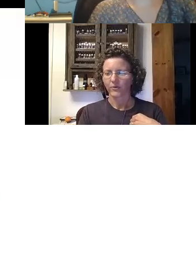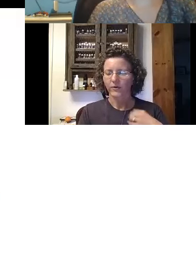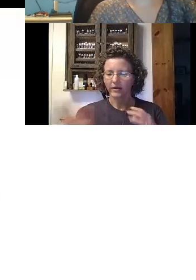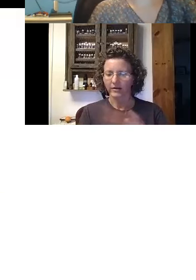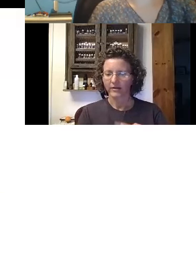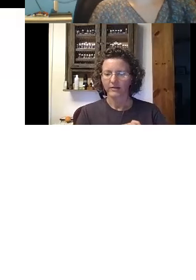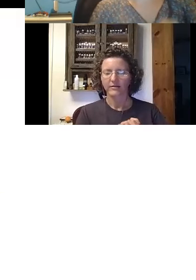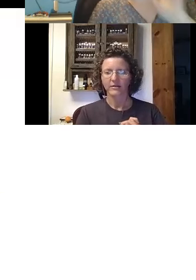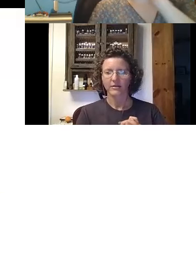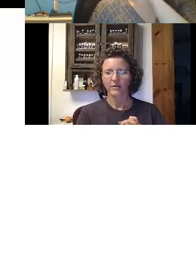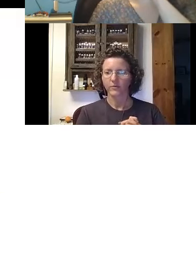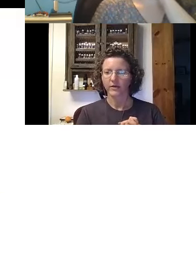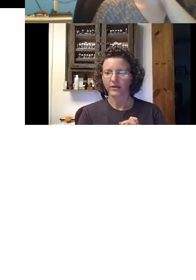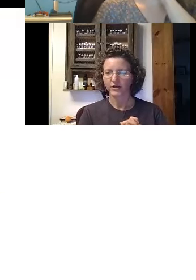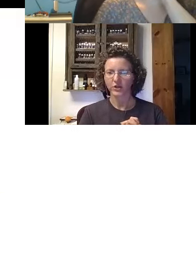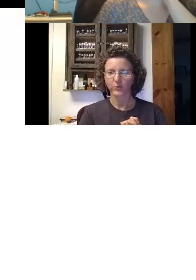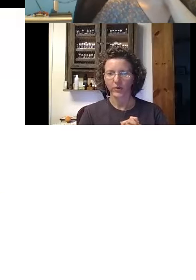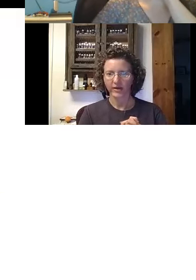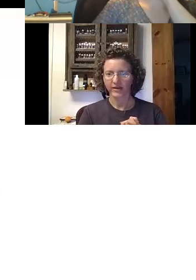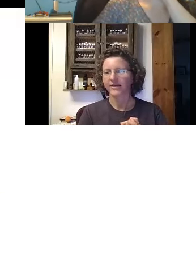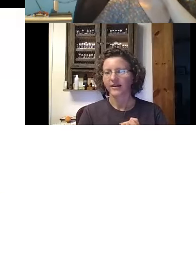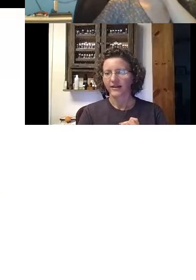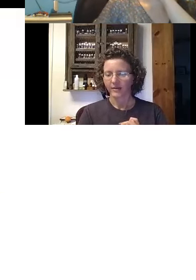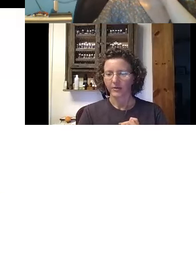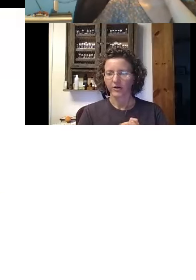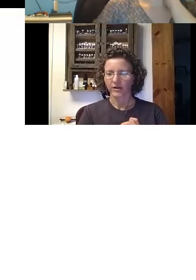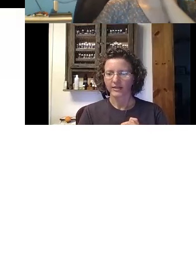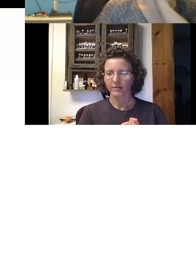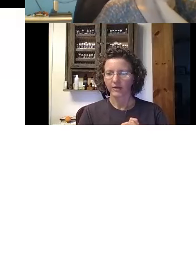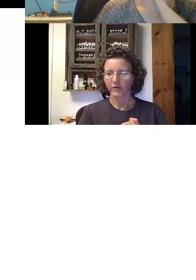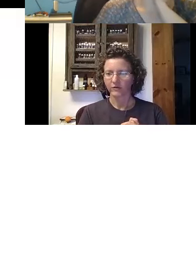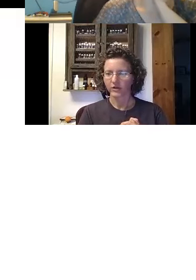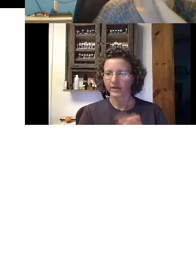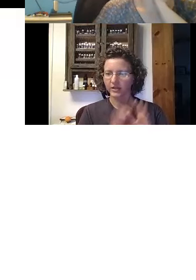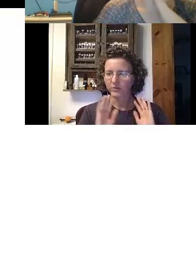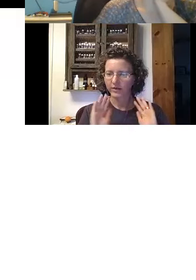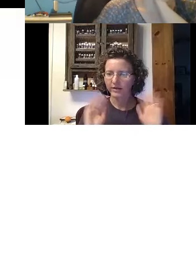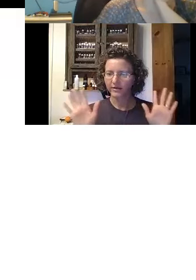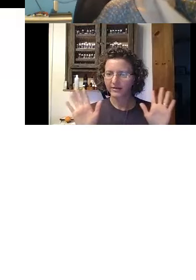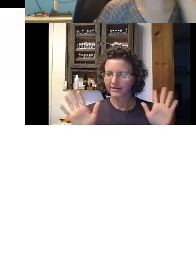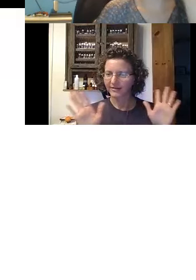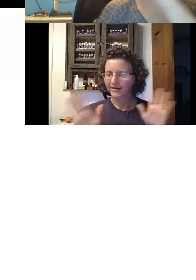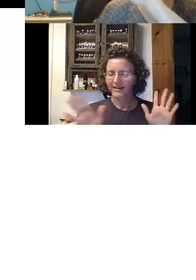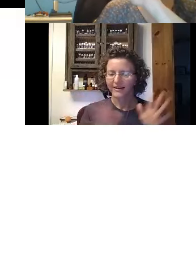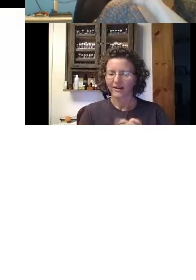All right. So, Ningxia Red. I'm curious how many of you have tried Ningxia Red yet?